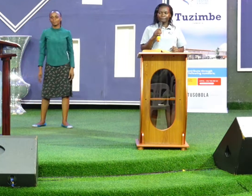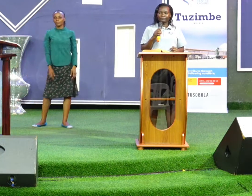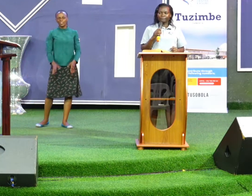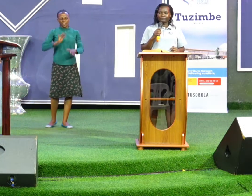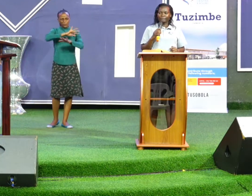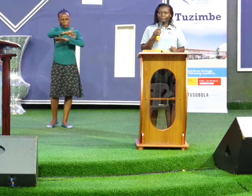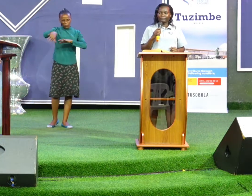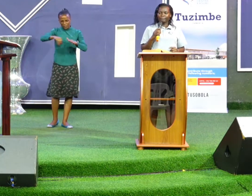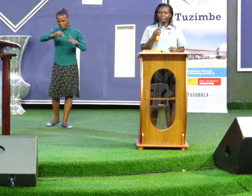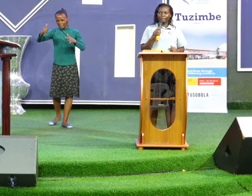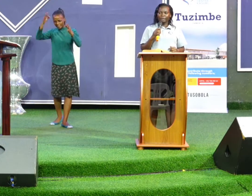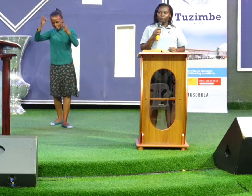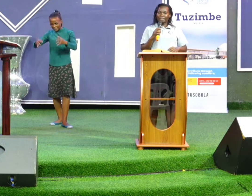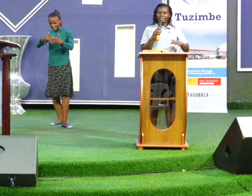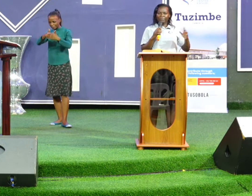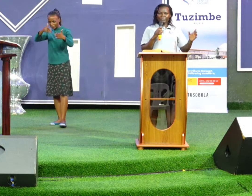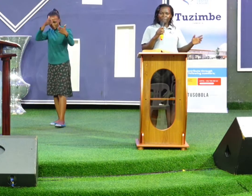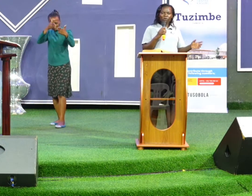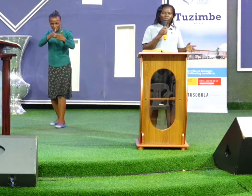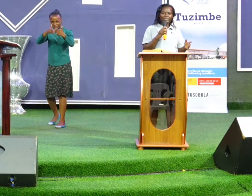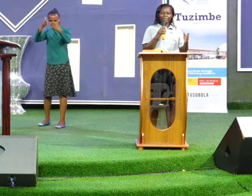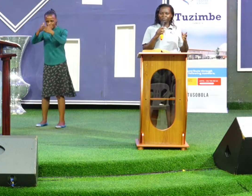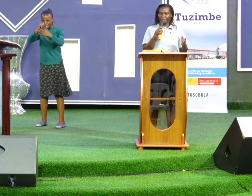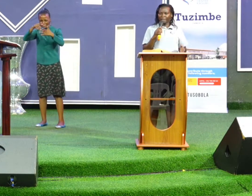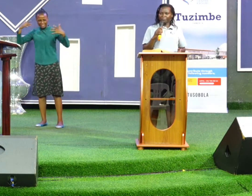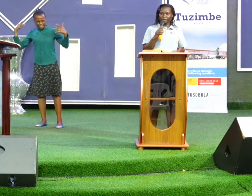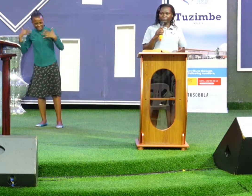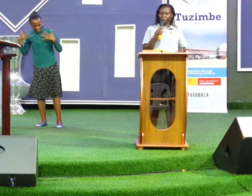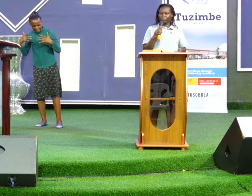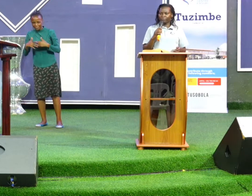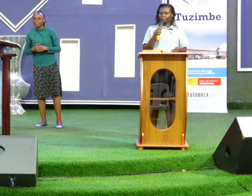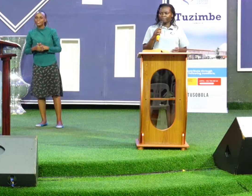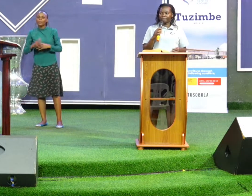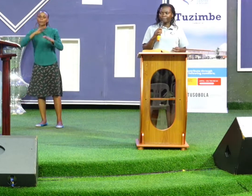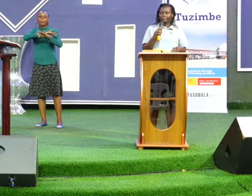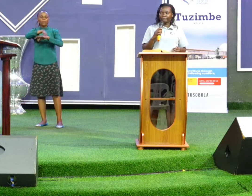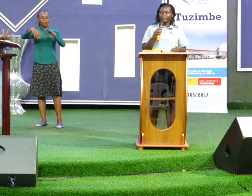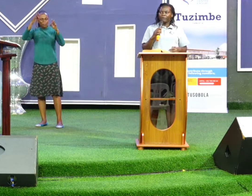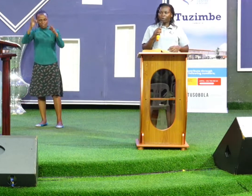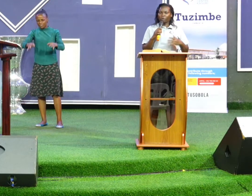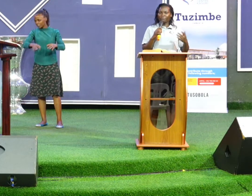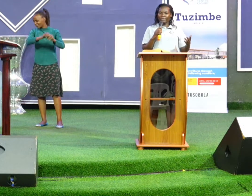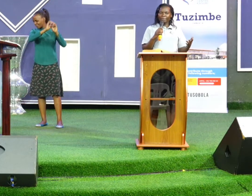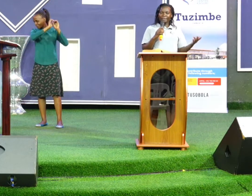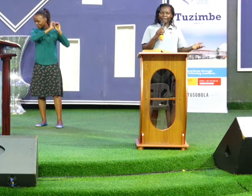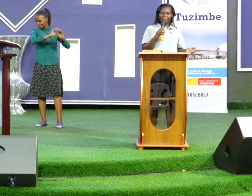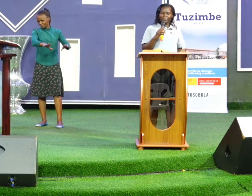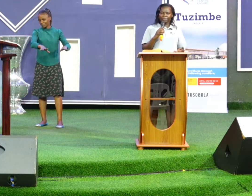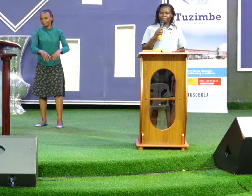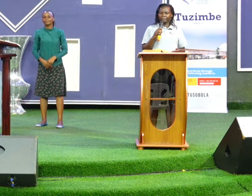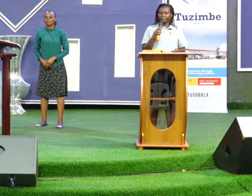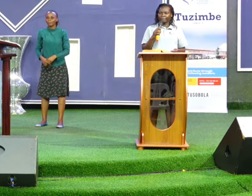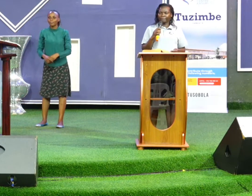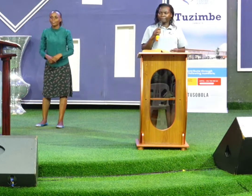Ebibadde bikutte byonna byotya. Whatever has been holding and you've been afraid of. Byonna byonna temuli. All of them are